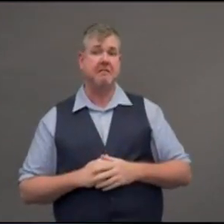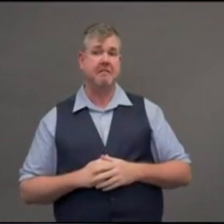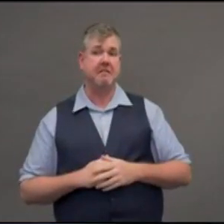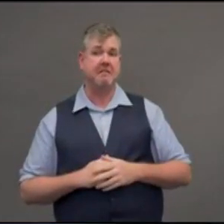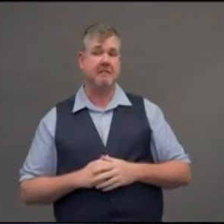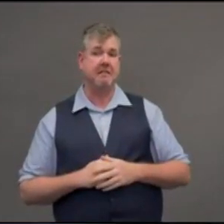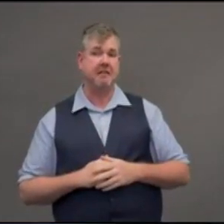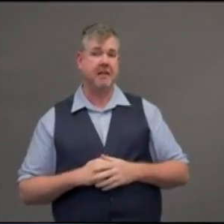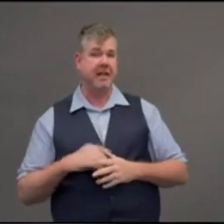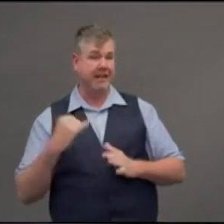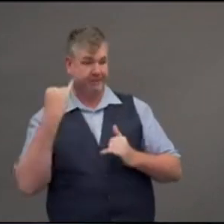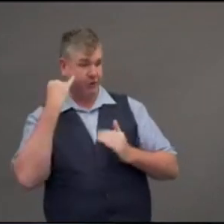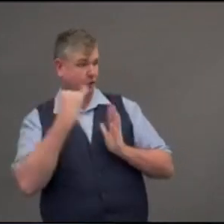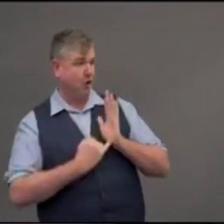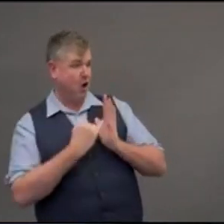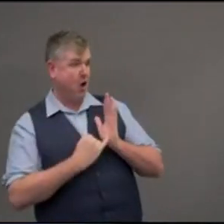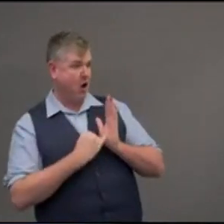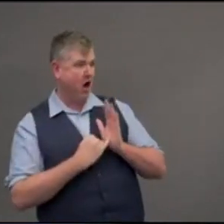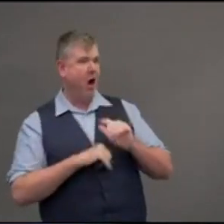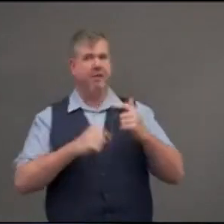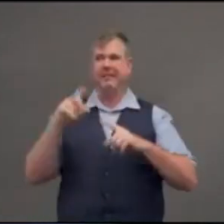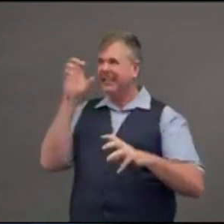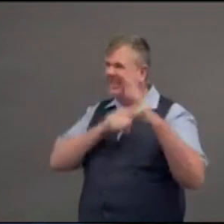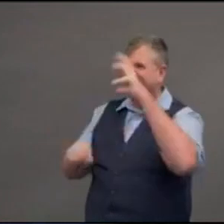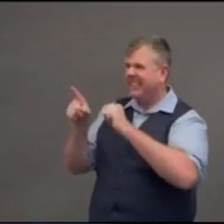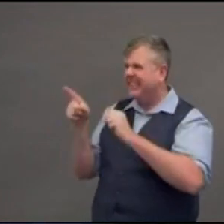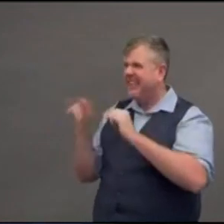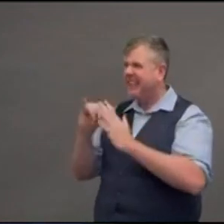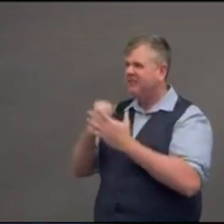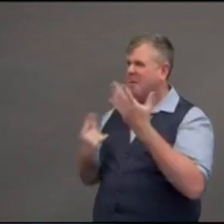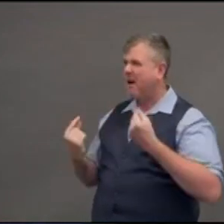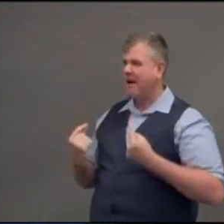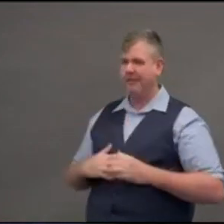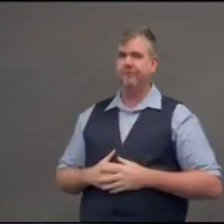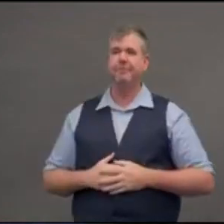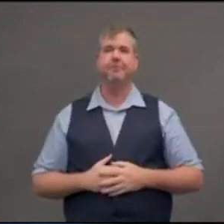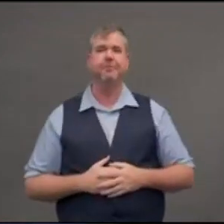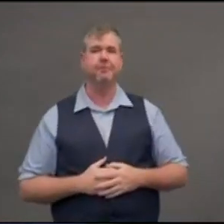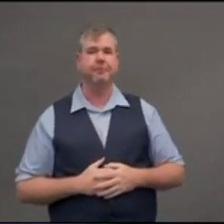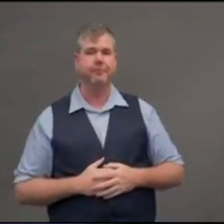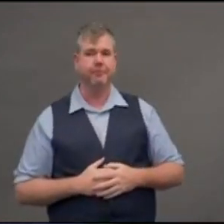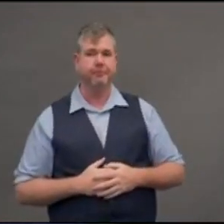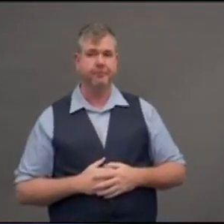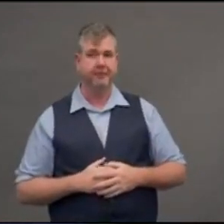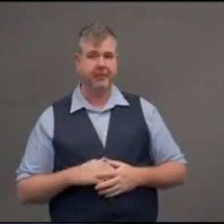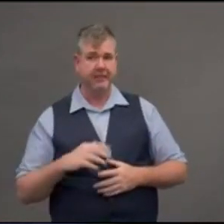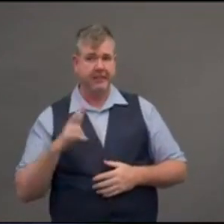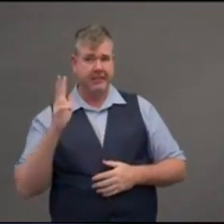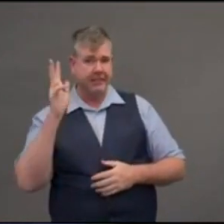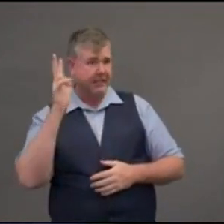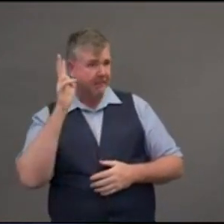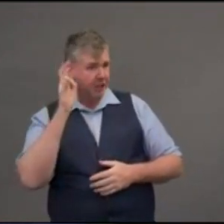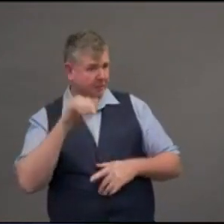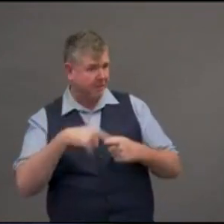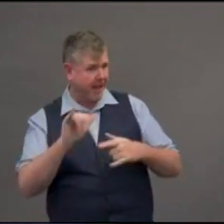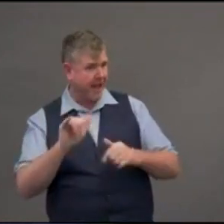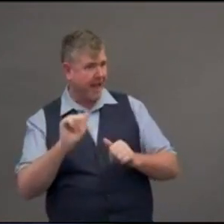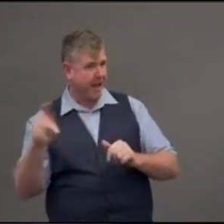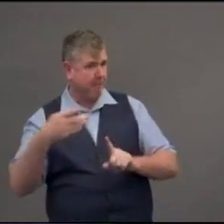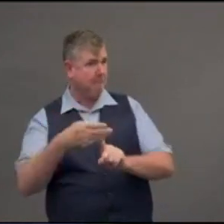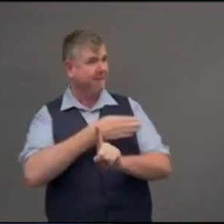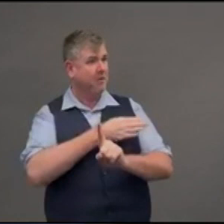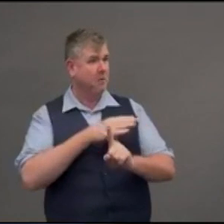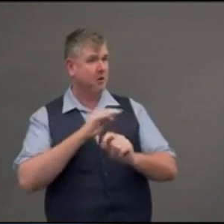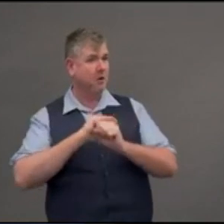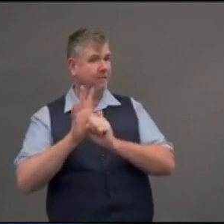Nice. So had you heard of that app prior to COVID-19? I had not. Oh, I actually heard about it just like 2